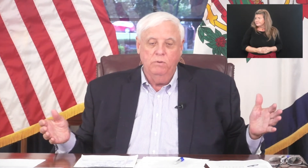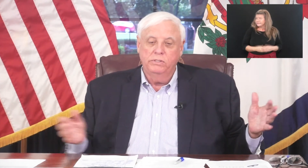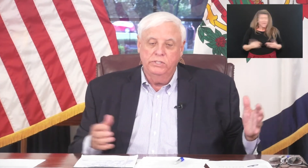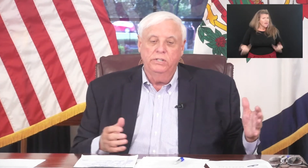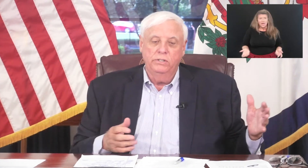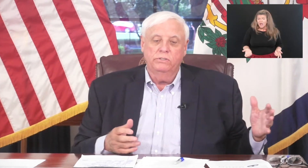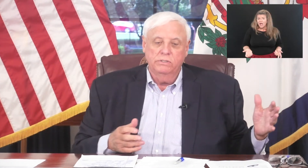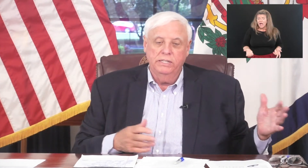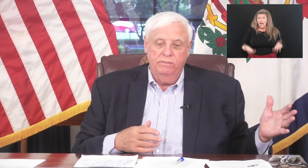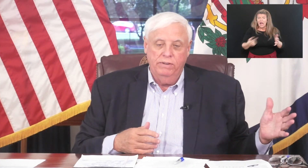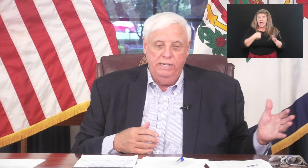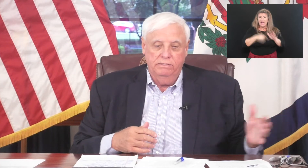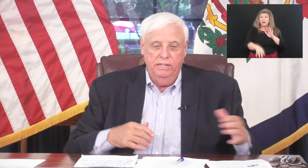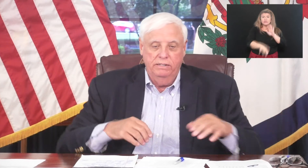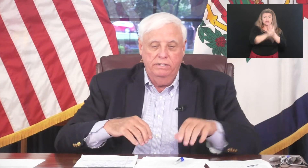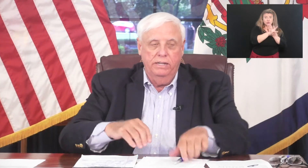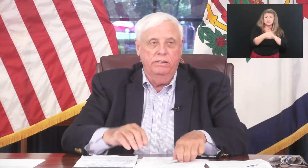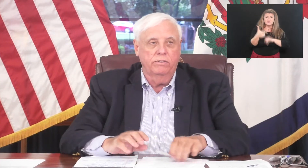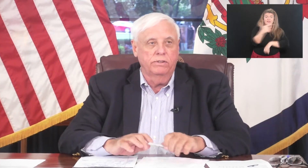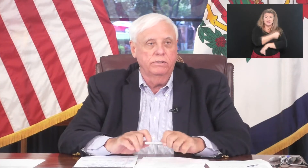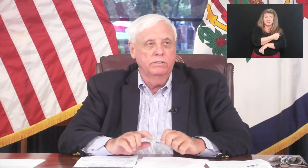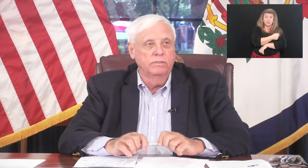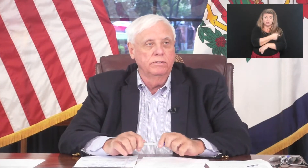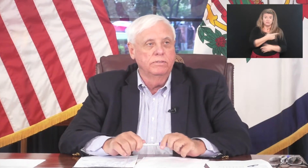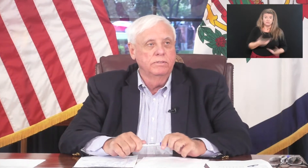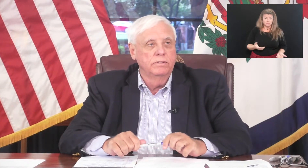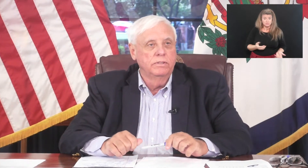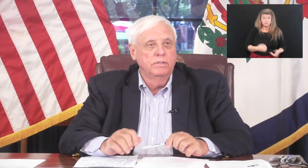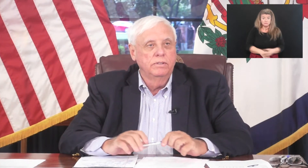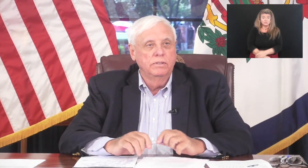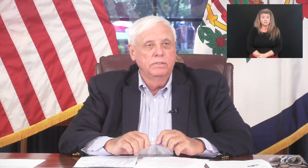I would choose getting vaccinated, to tell you the truth.